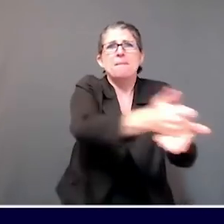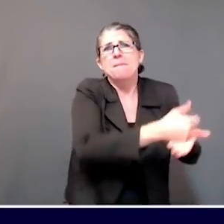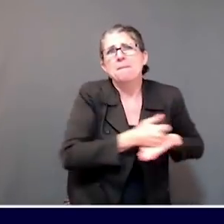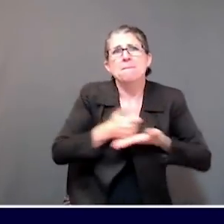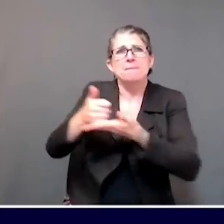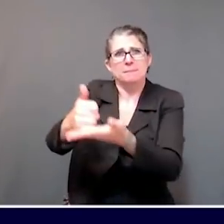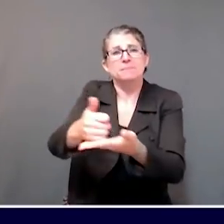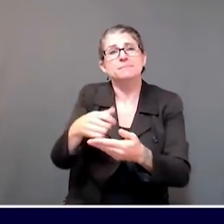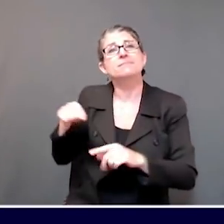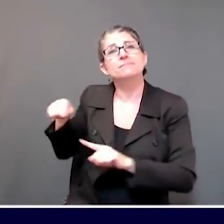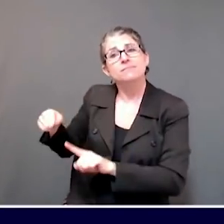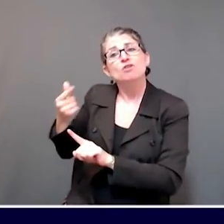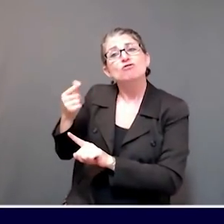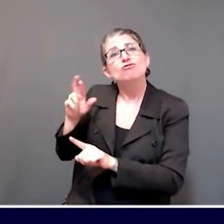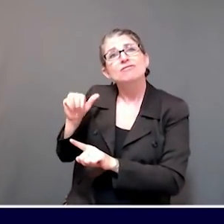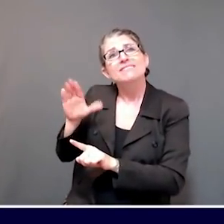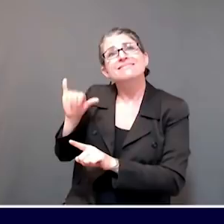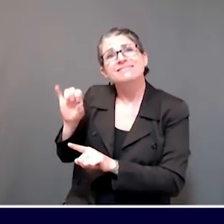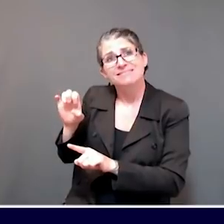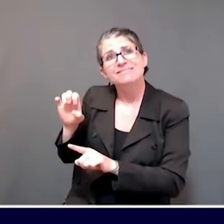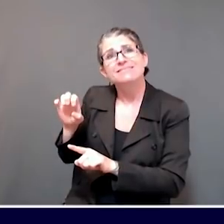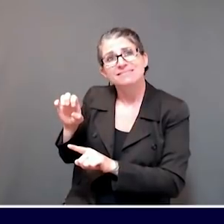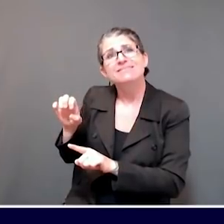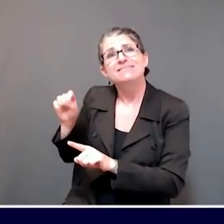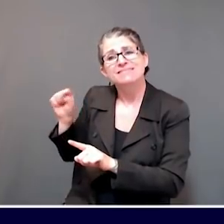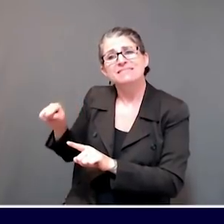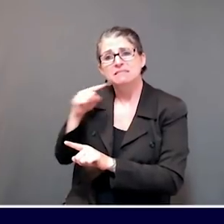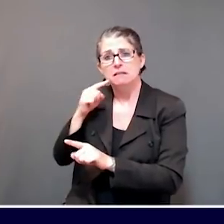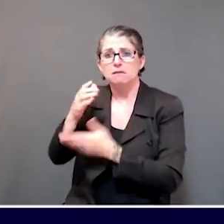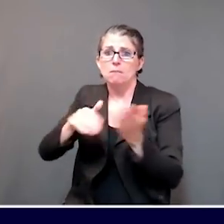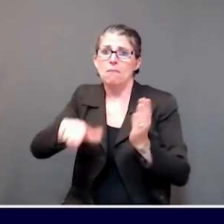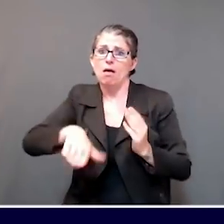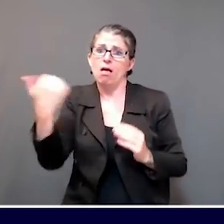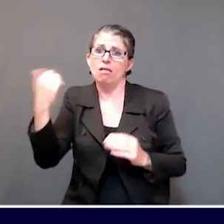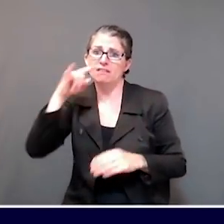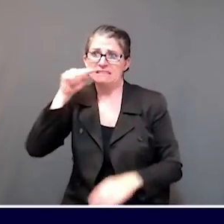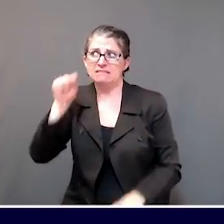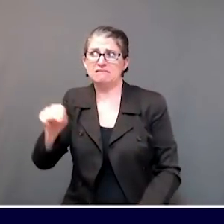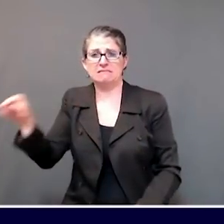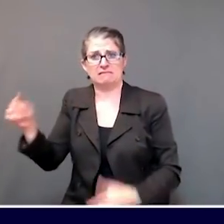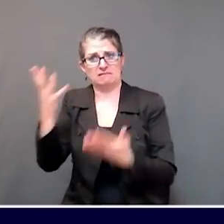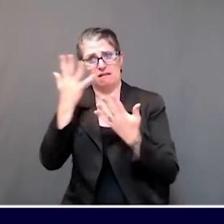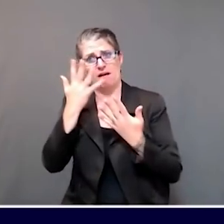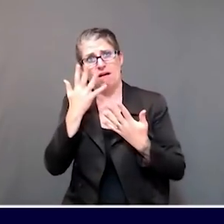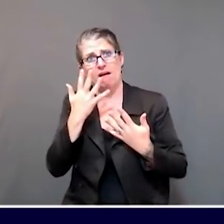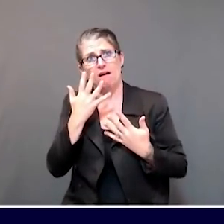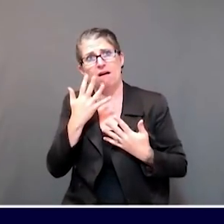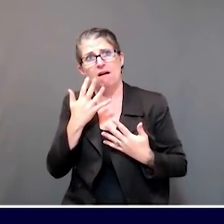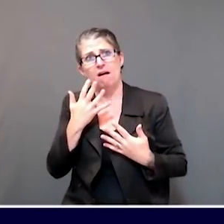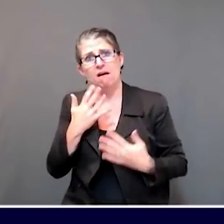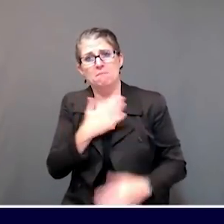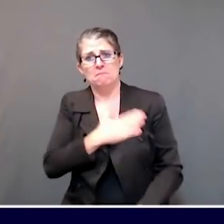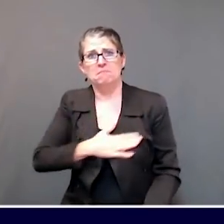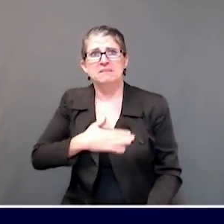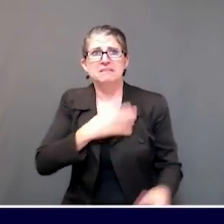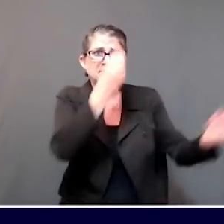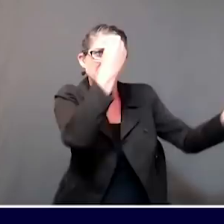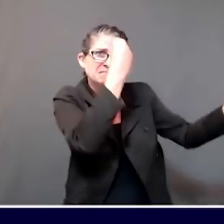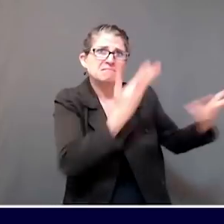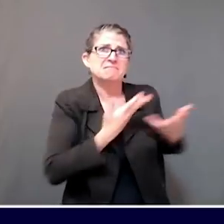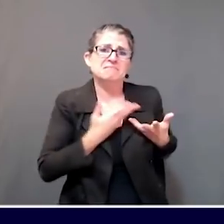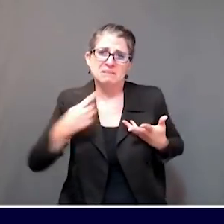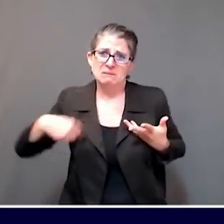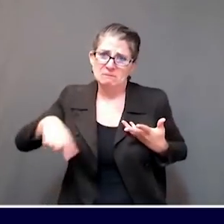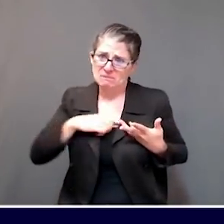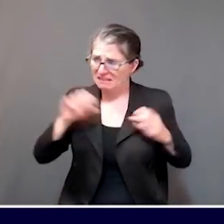Some kids are really sad, she said. Can you please tell me when we can have play dates again? Well, Gracie,